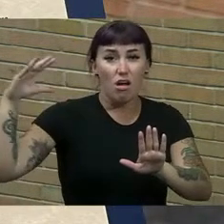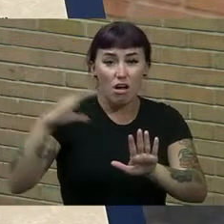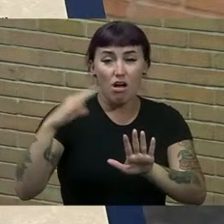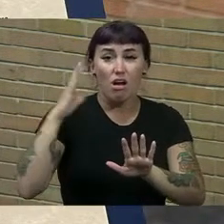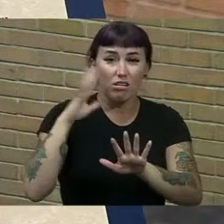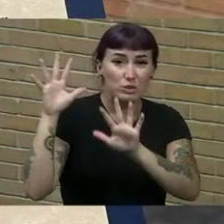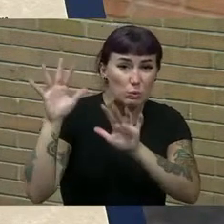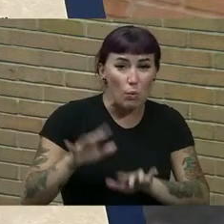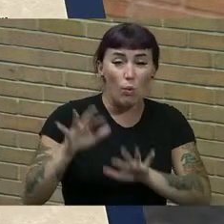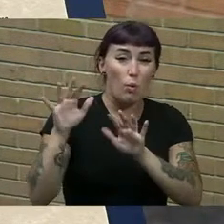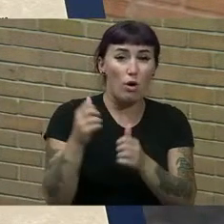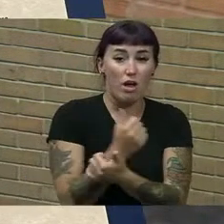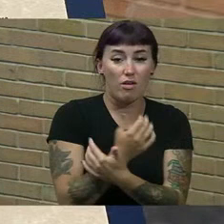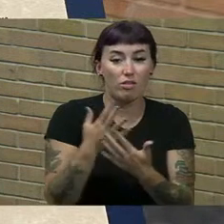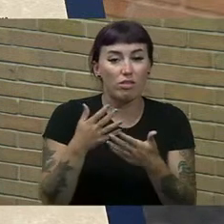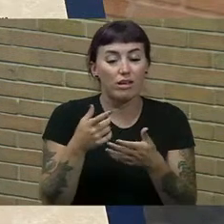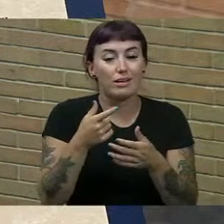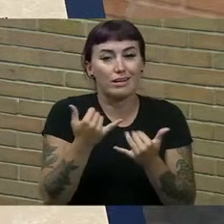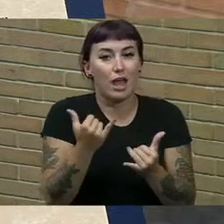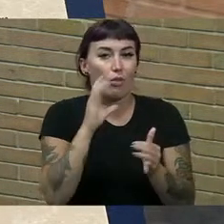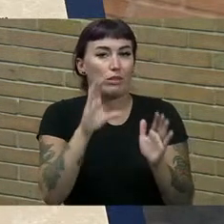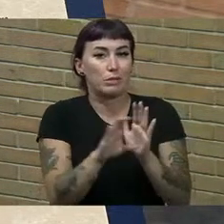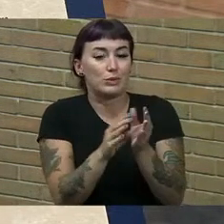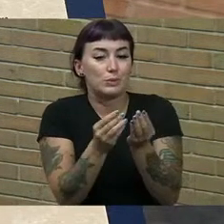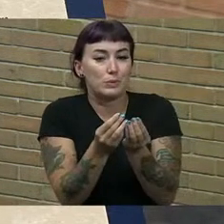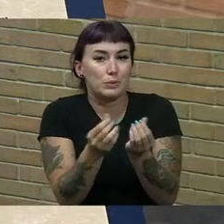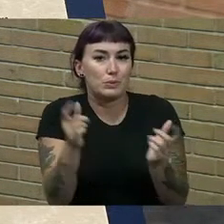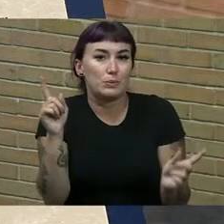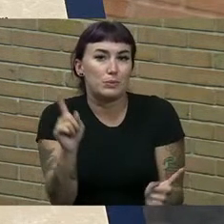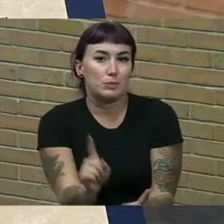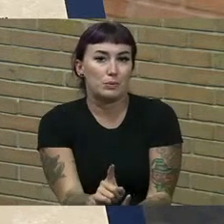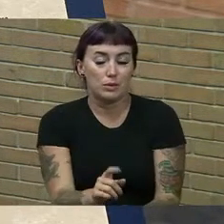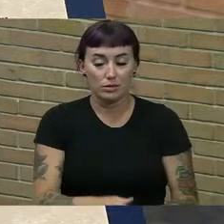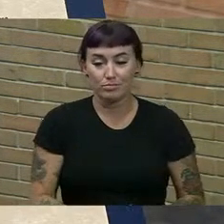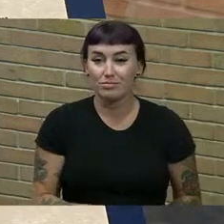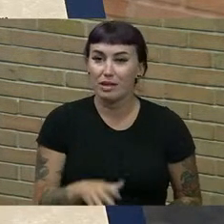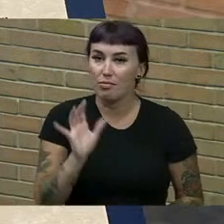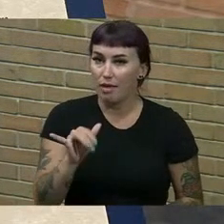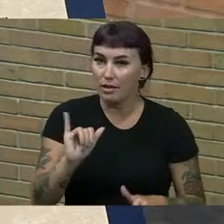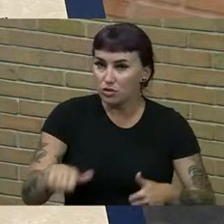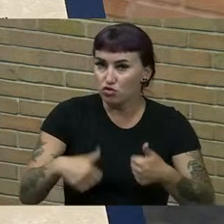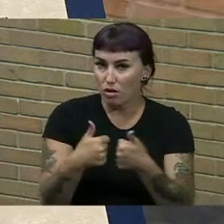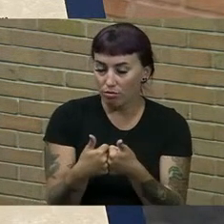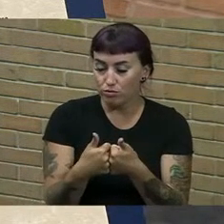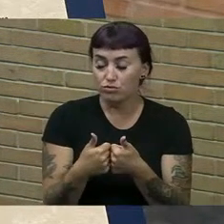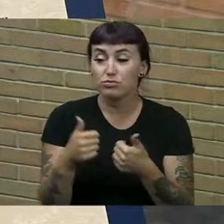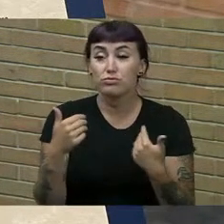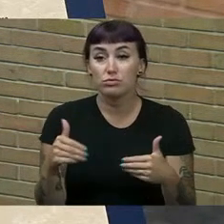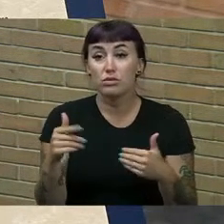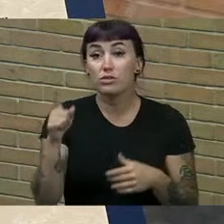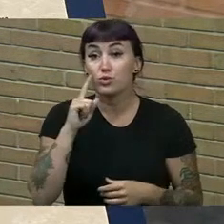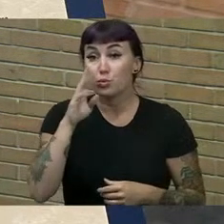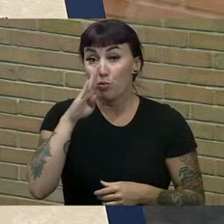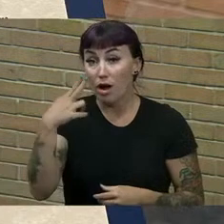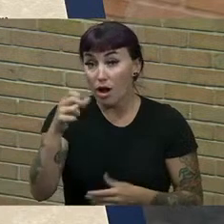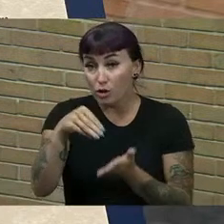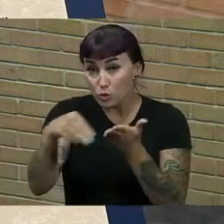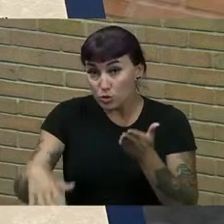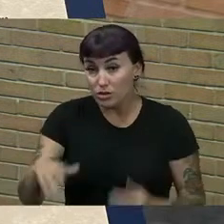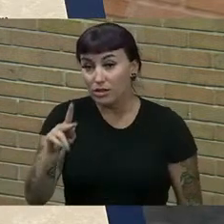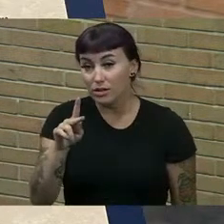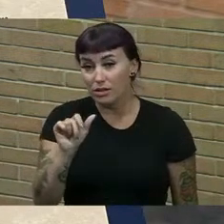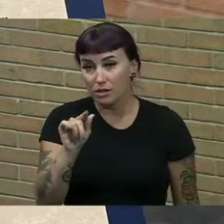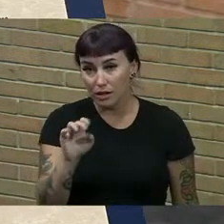to fade. And there's the challenge that I referred to a moment ago. So Brighton High School teachers, Katie